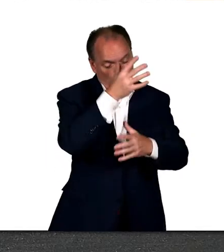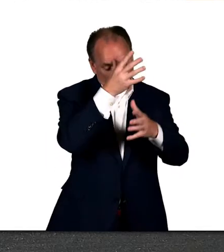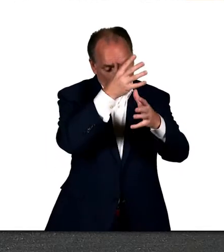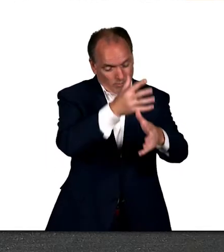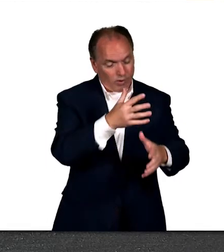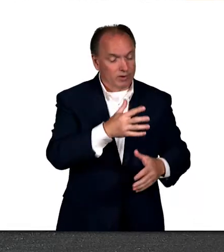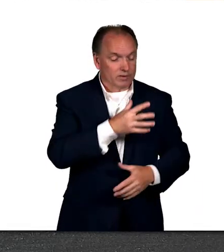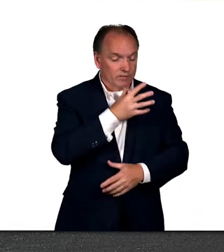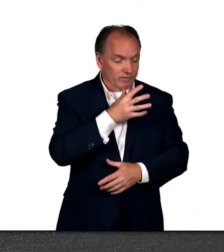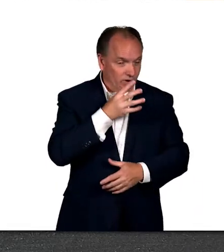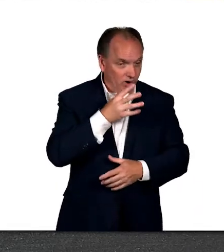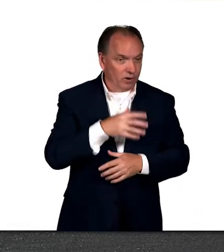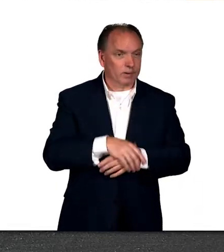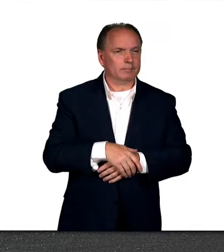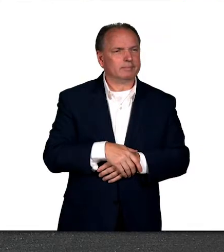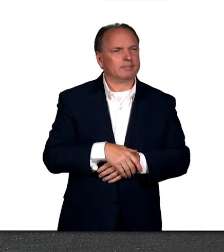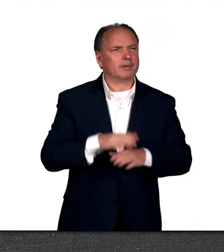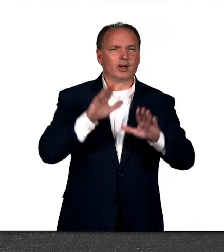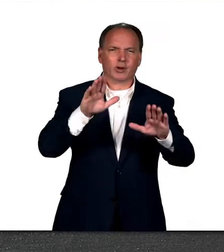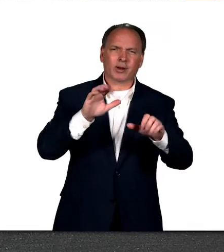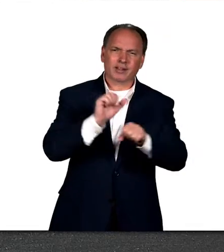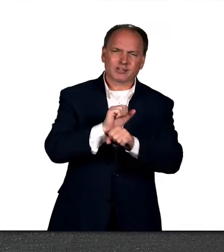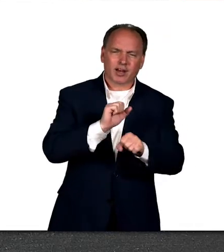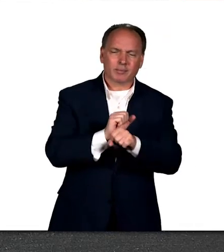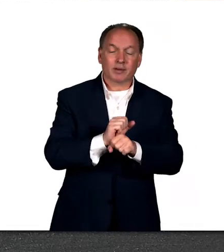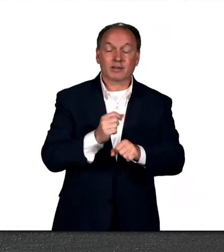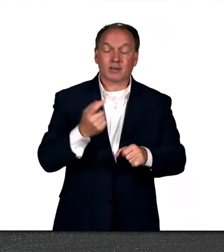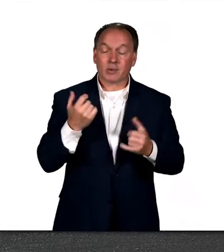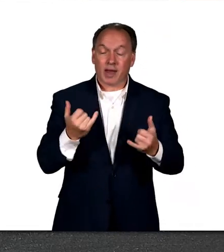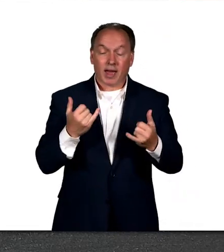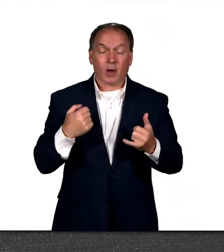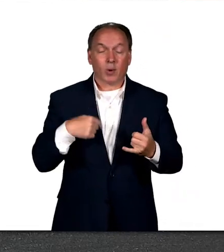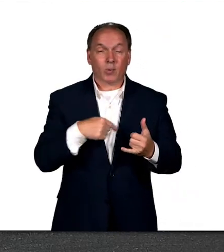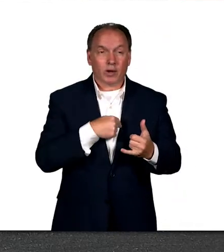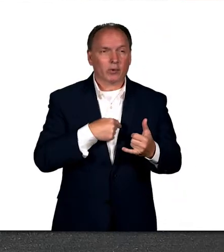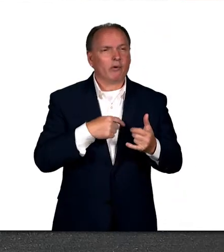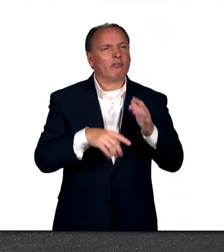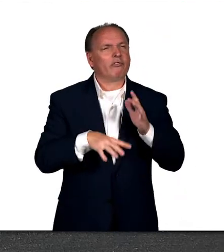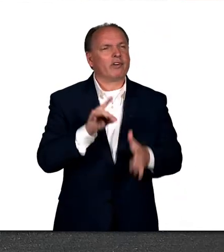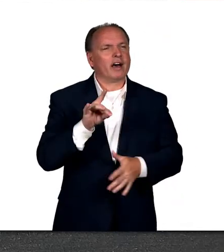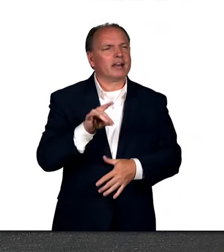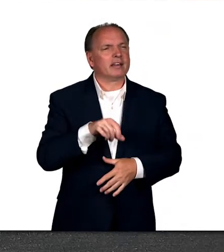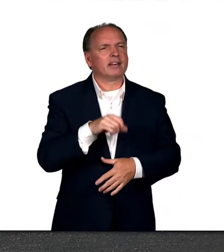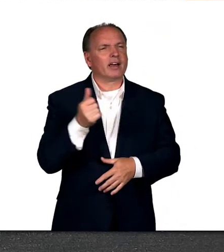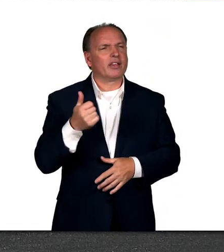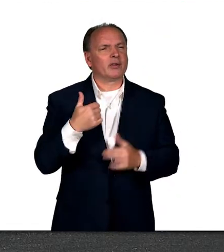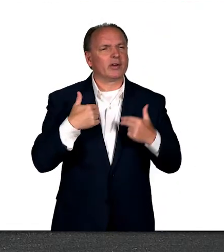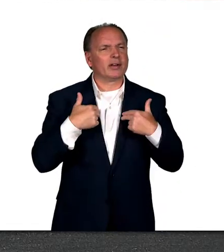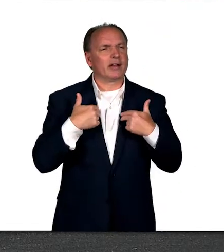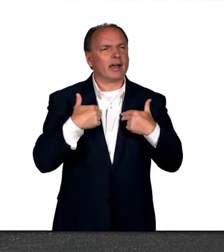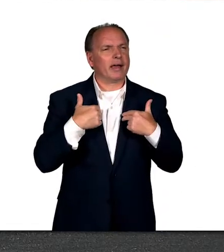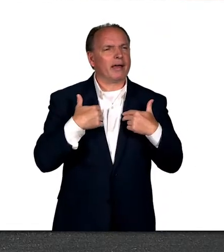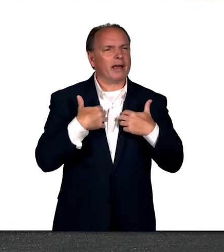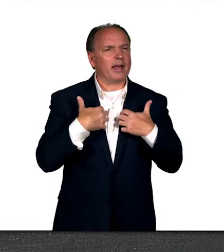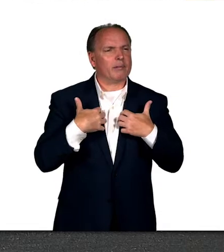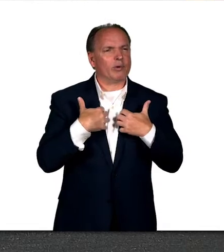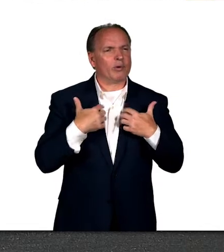to Grandpa's farm. Good job. Okay, so we're gonna try to find another hidden animal